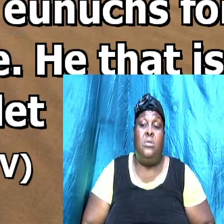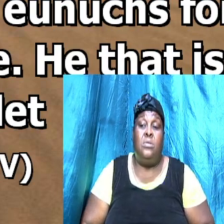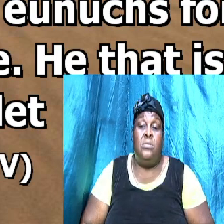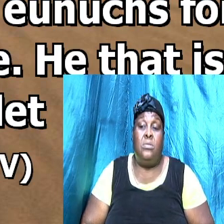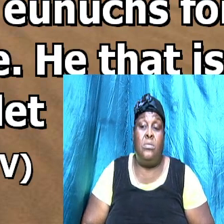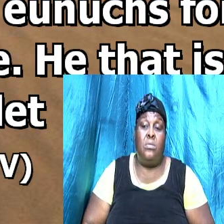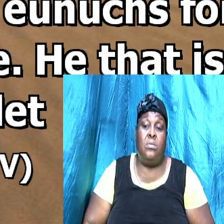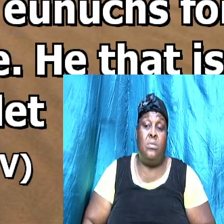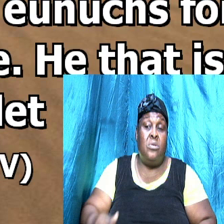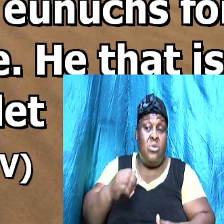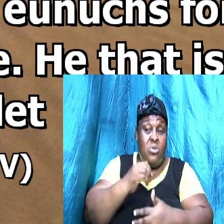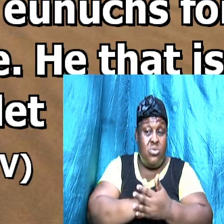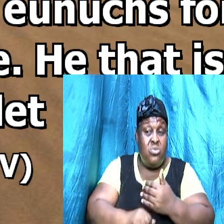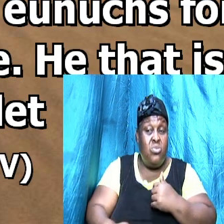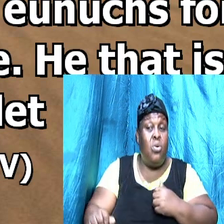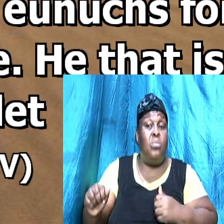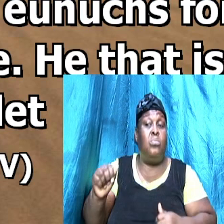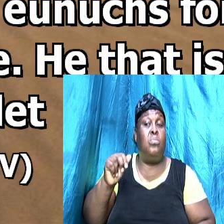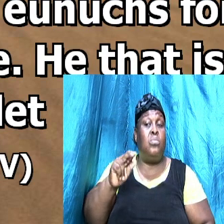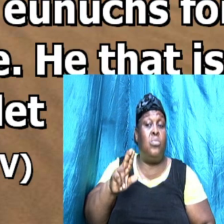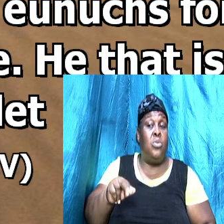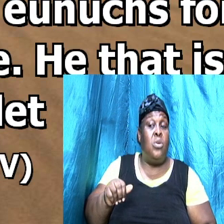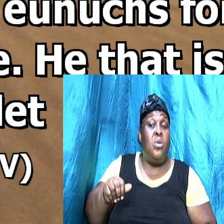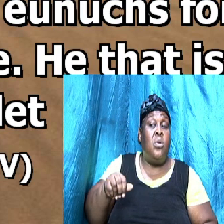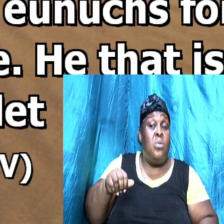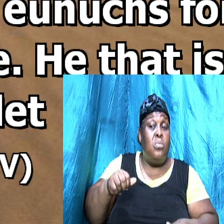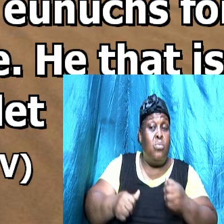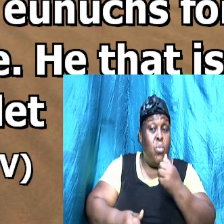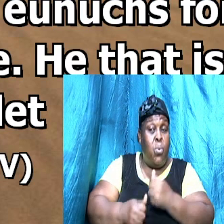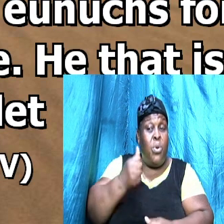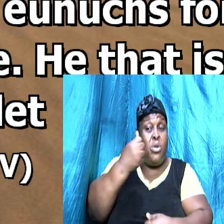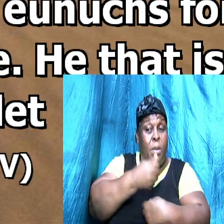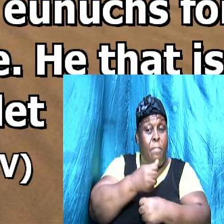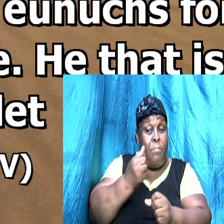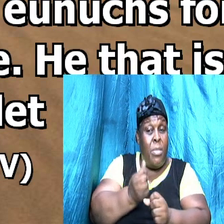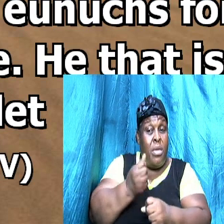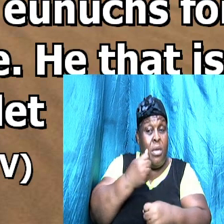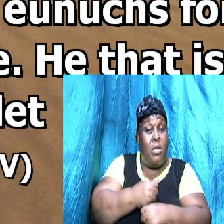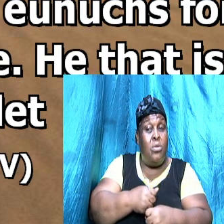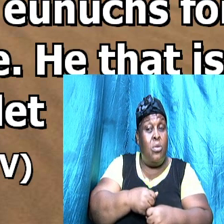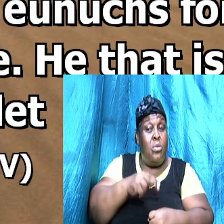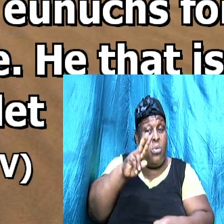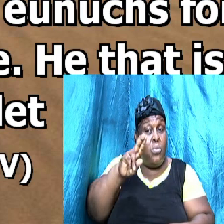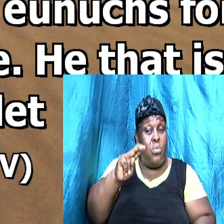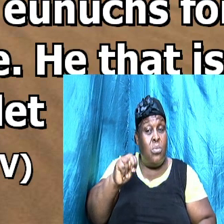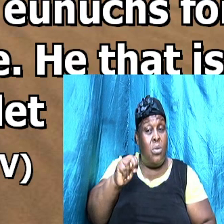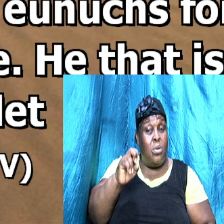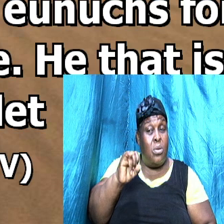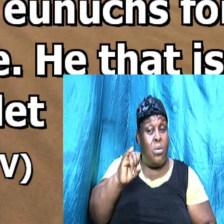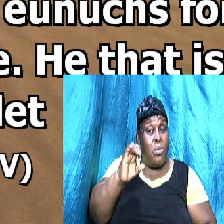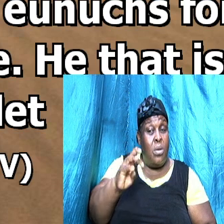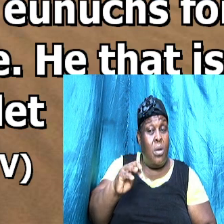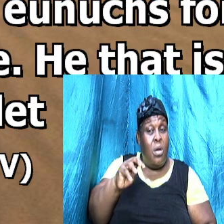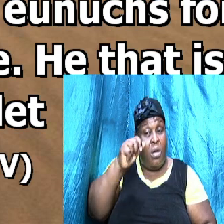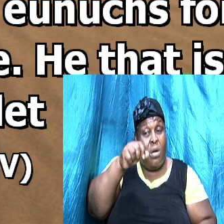there are some eunuchs which were made eunuchs of men. You remember when the